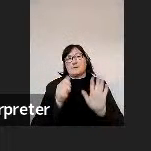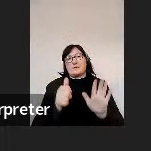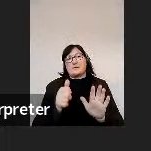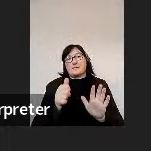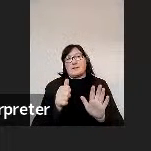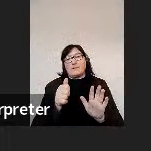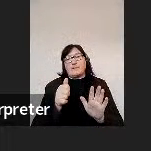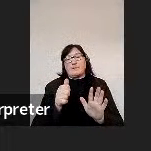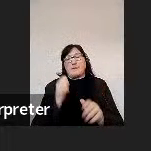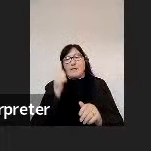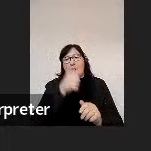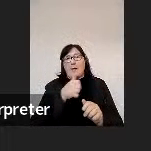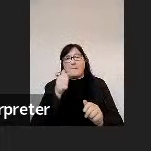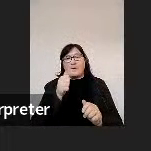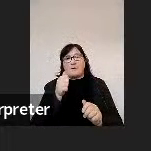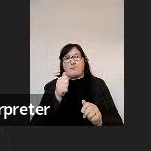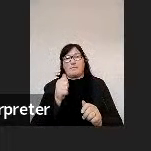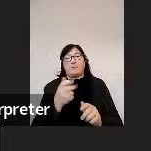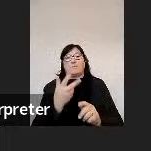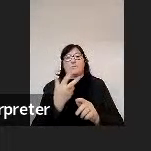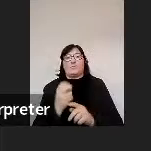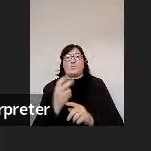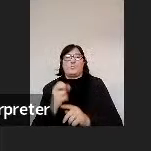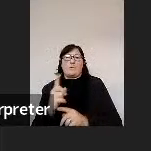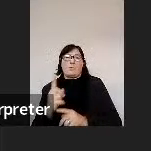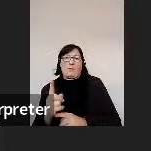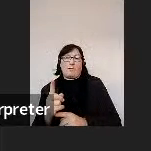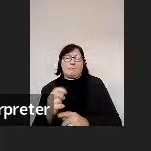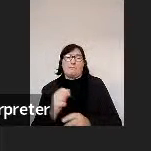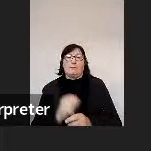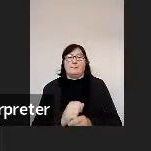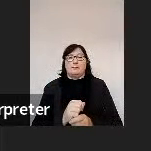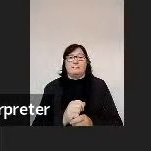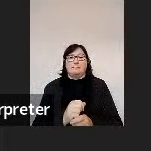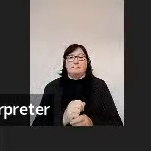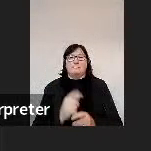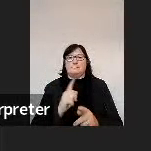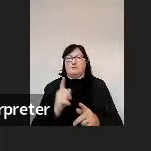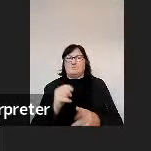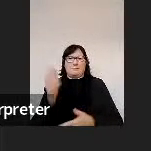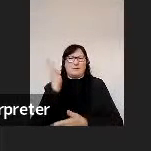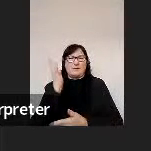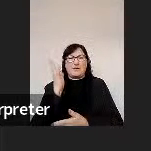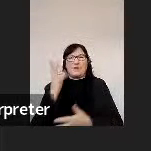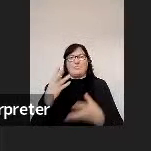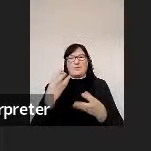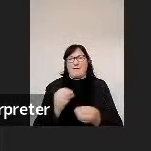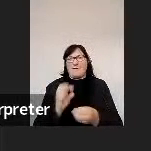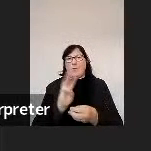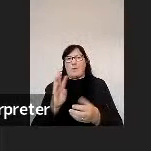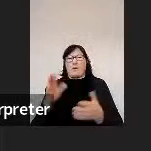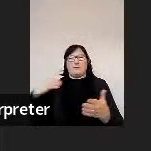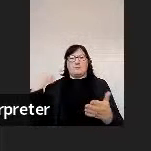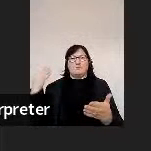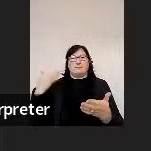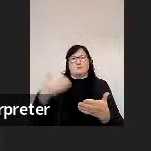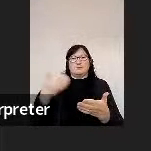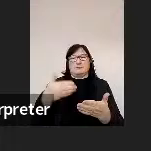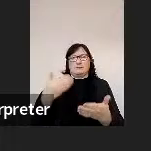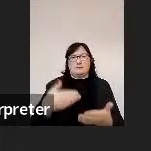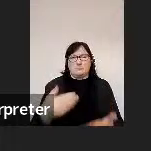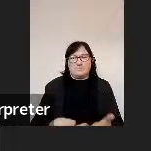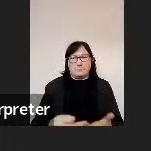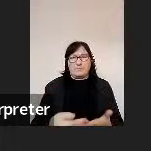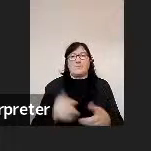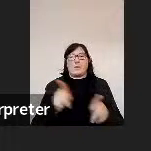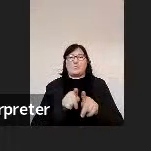find information related to the previous webinars, the presentations, and frequently asked questions. On the